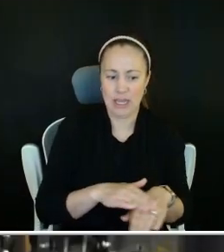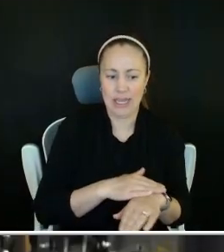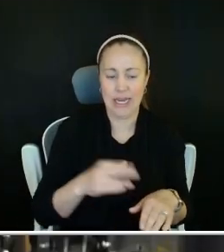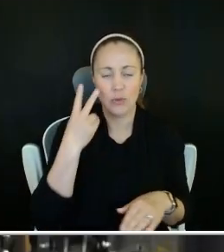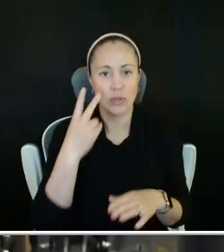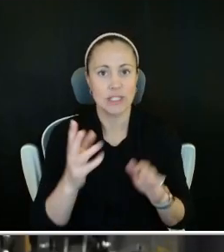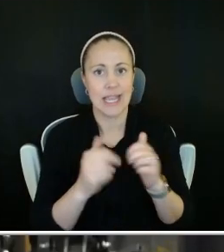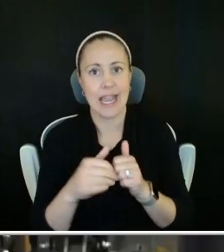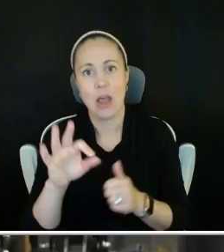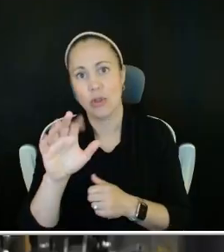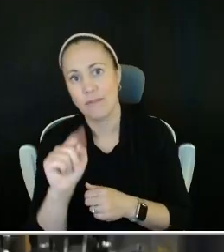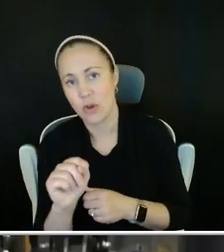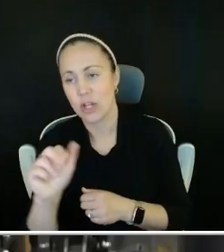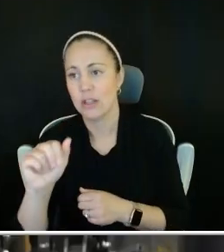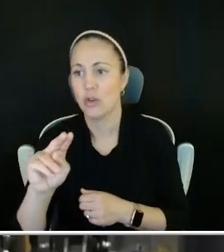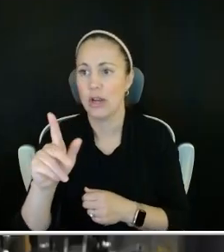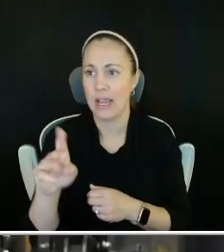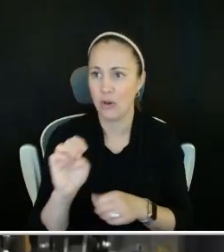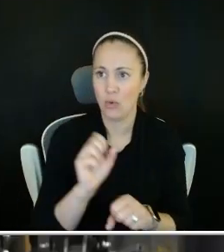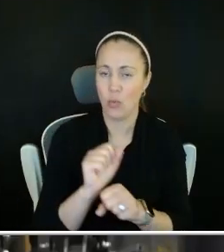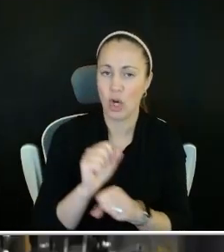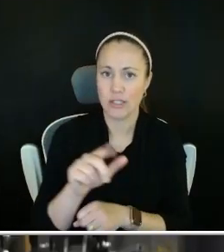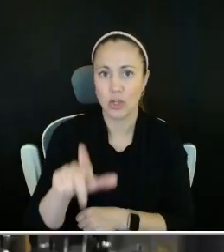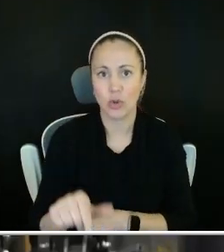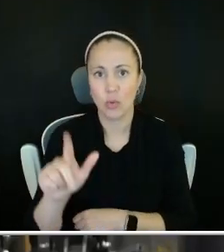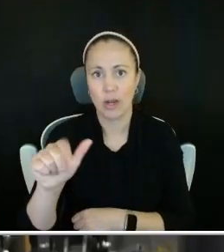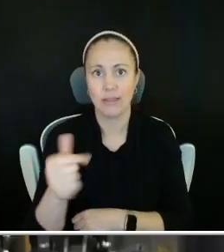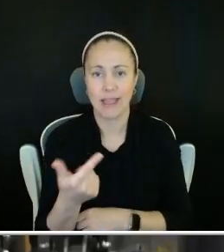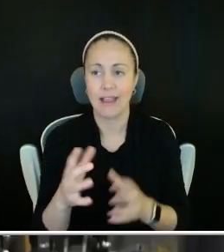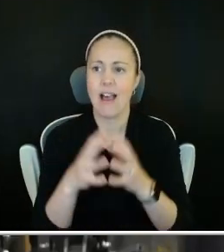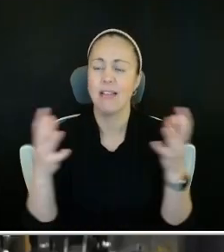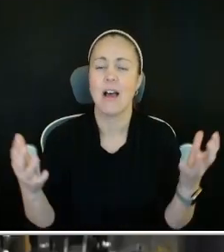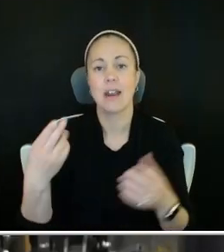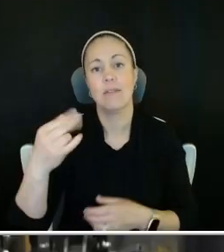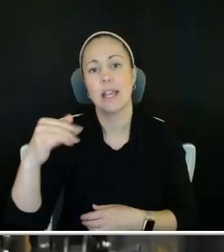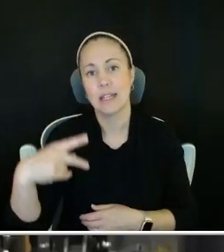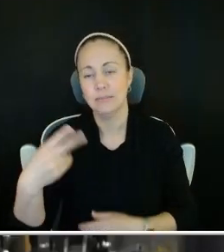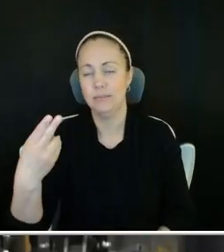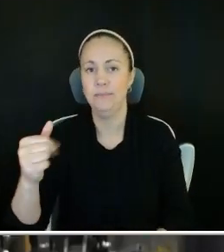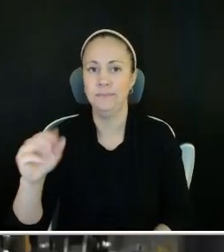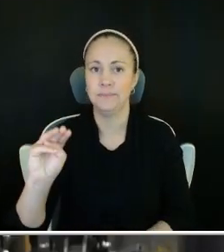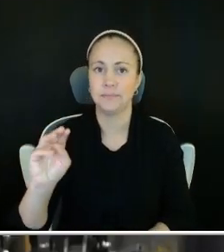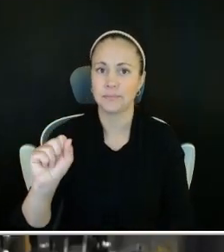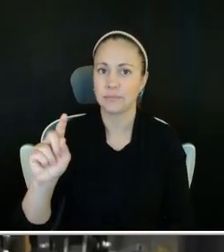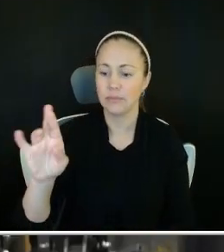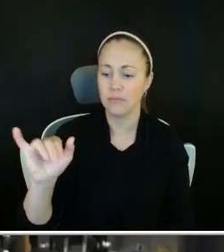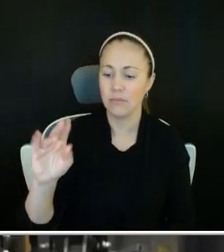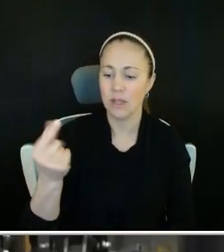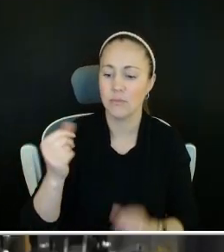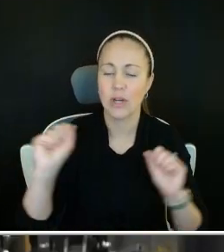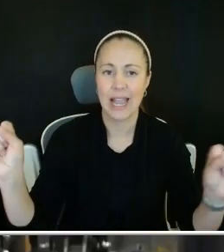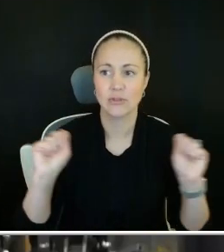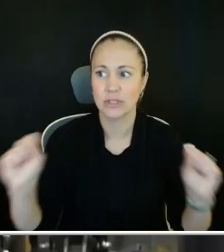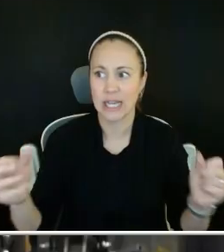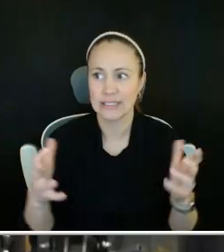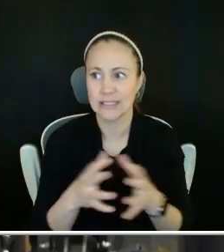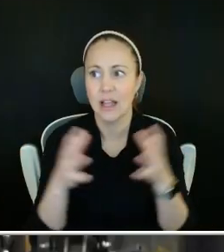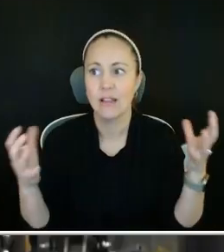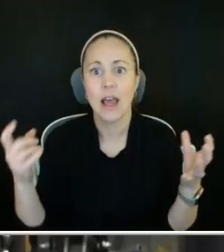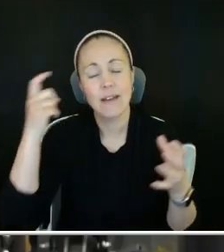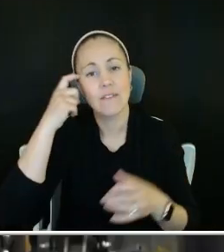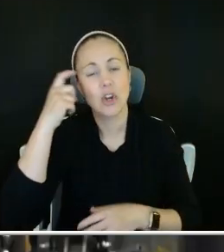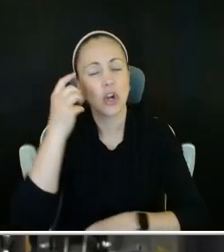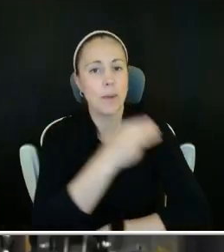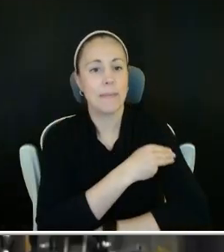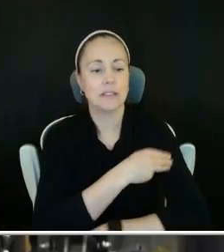lower leg works, and we're doing a lot of hip and hamstring exercises. We're doing a lot of neuromuscular control exercises.